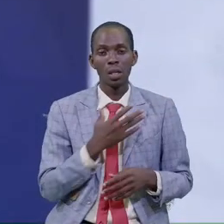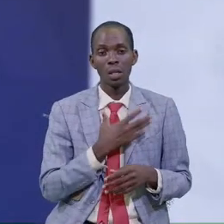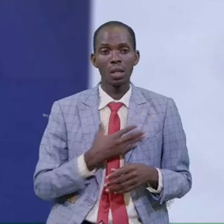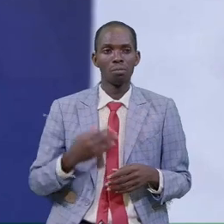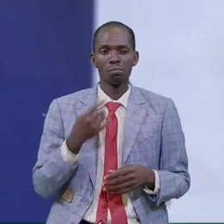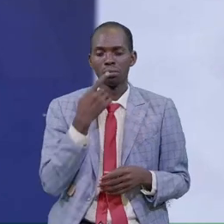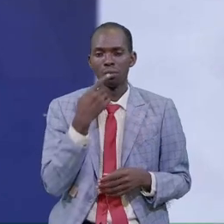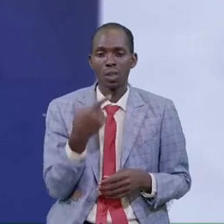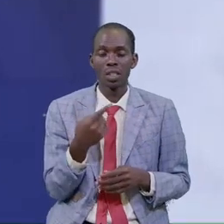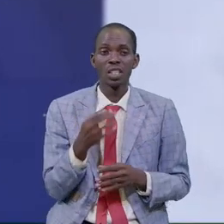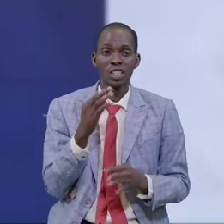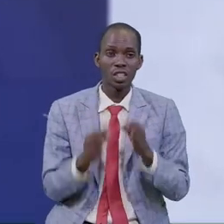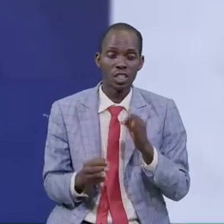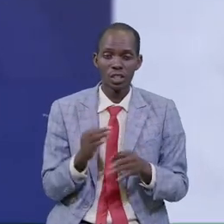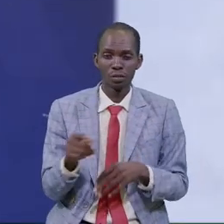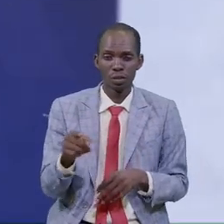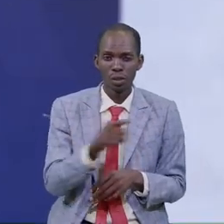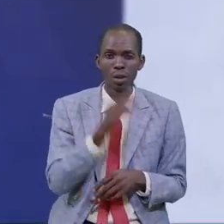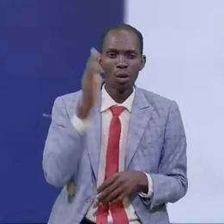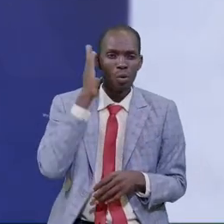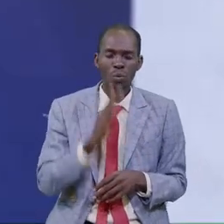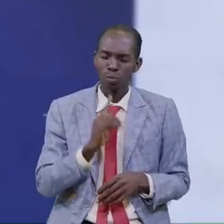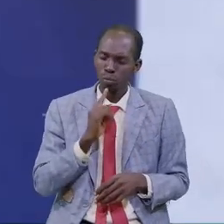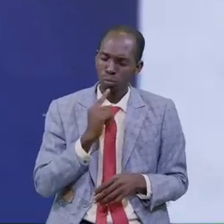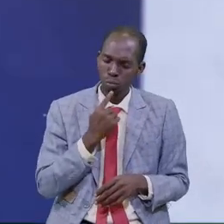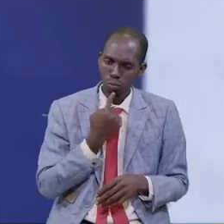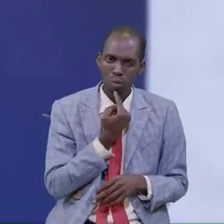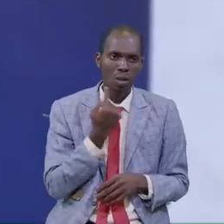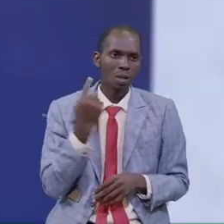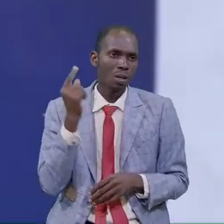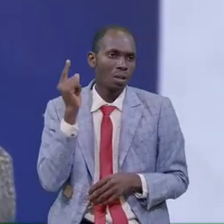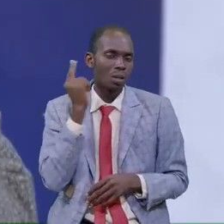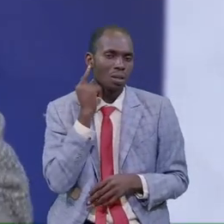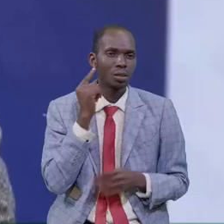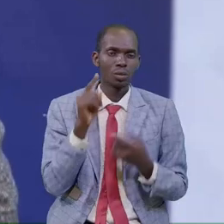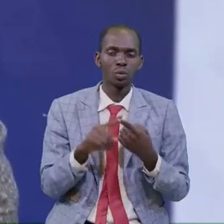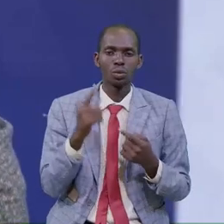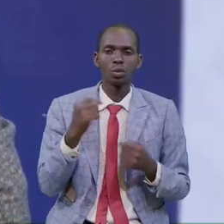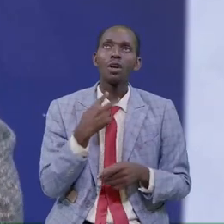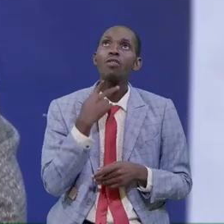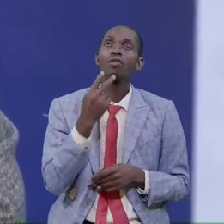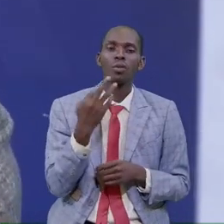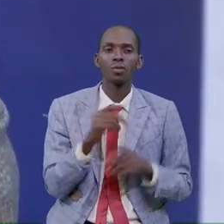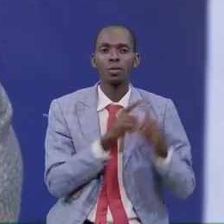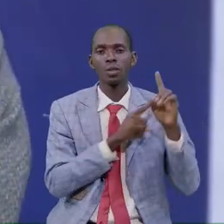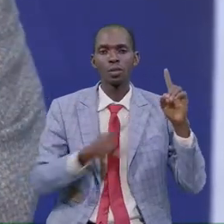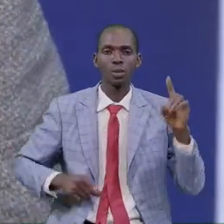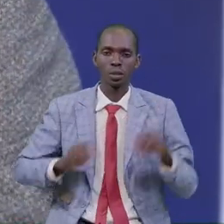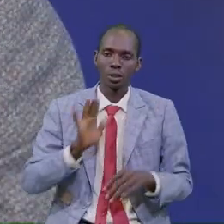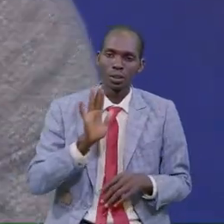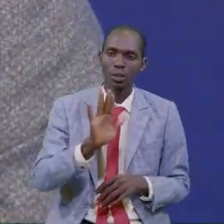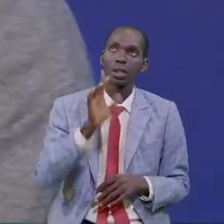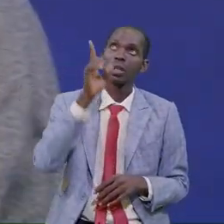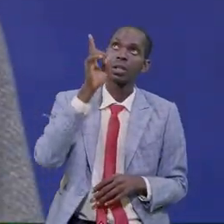thou will diligently hearken to the voice of the Lord thy God. Exodus